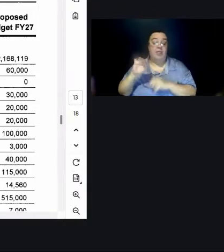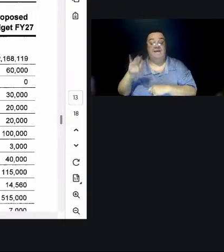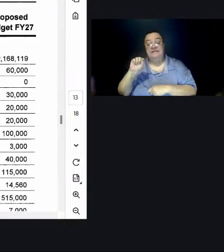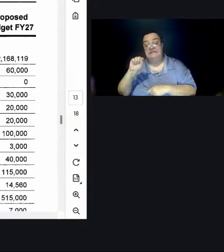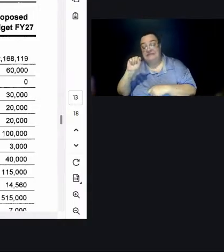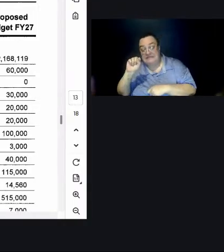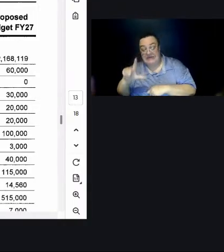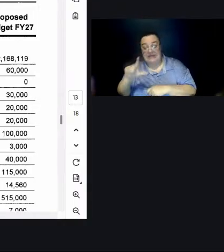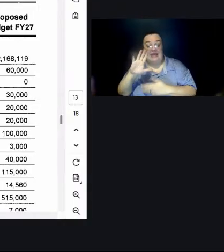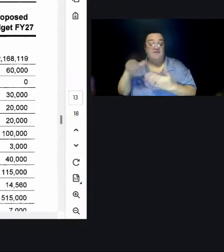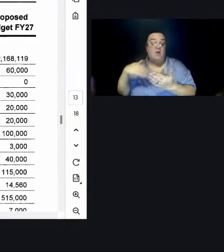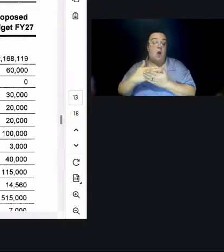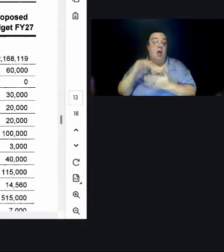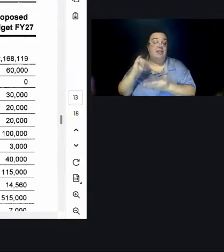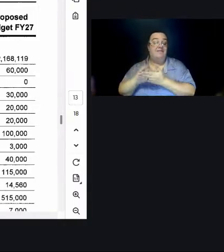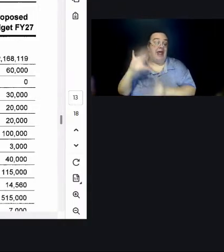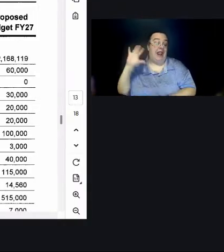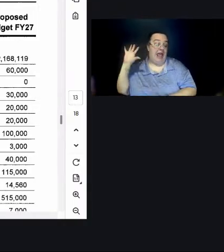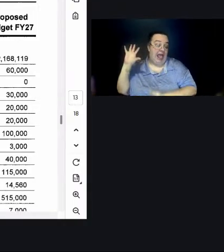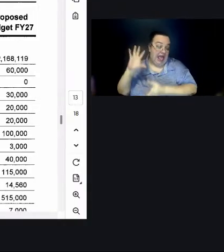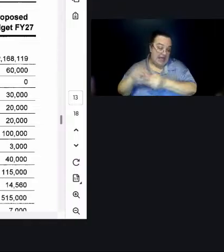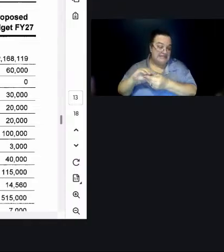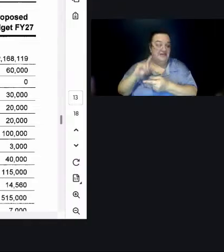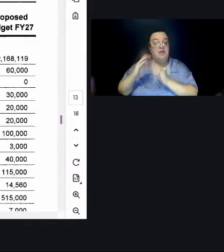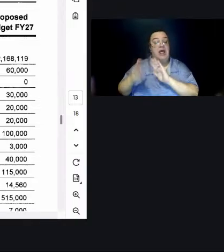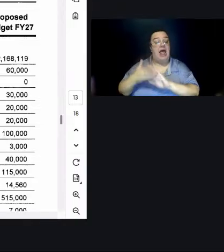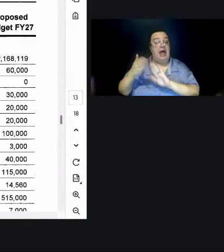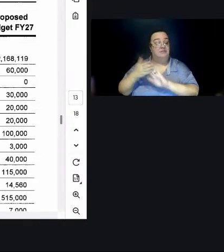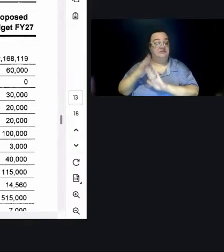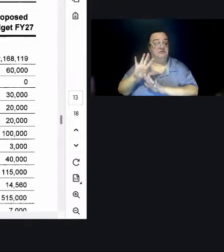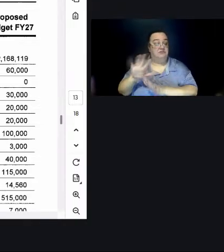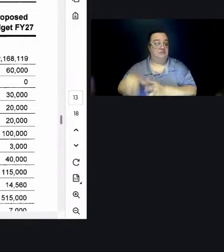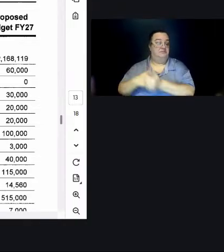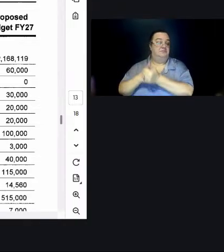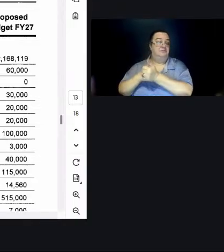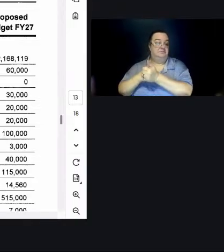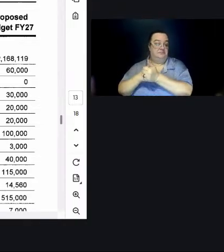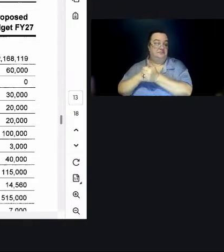to backfill those shifts. So you can figure that